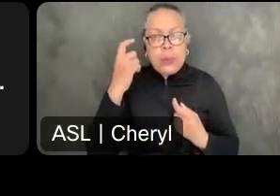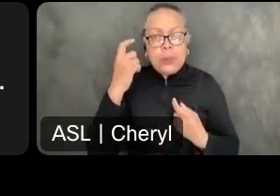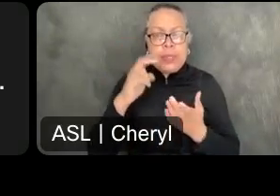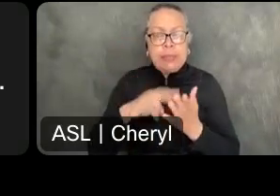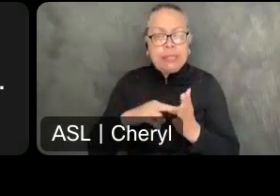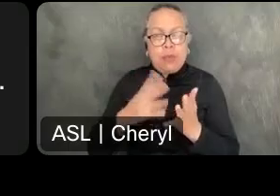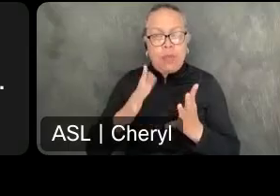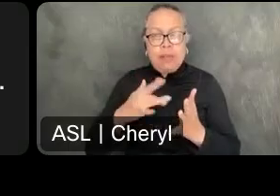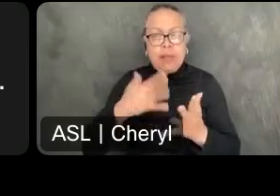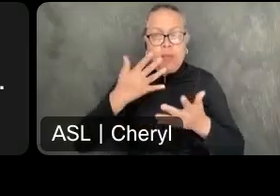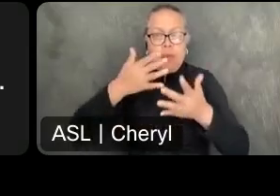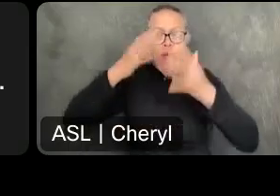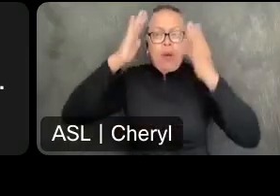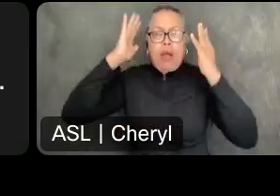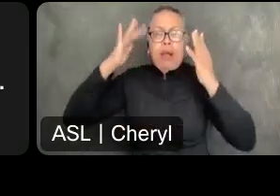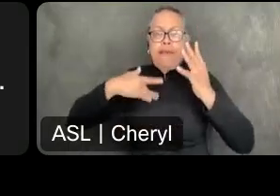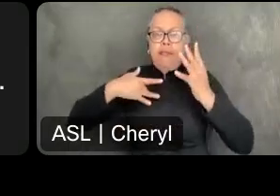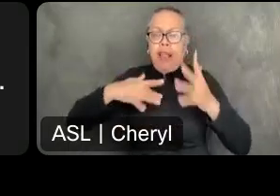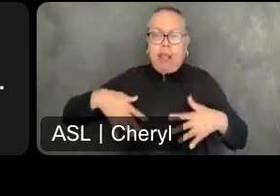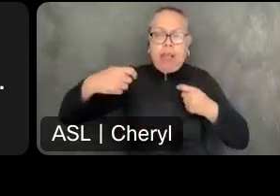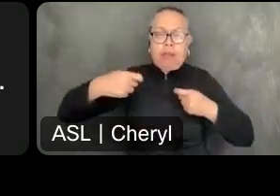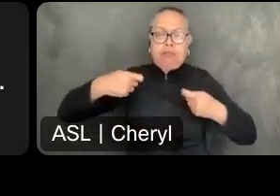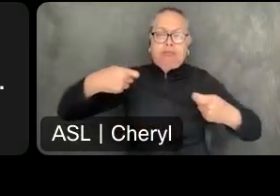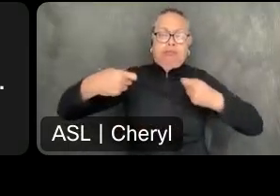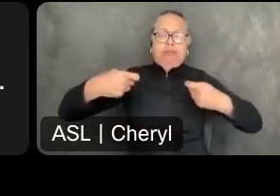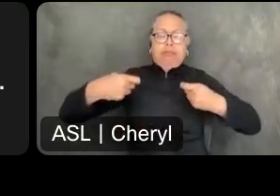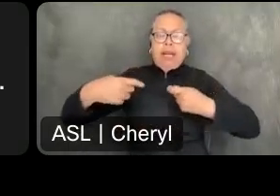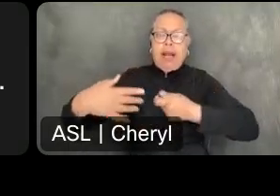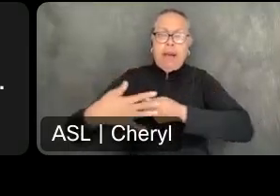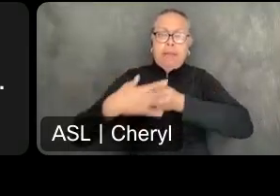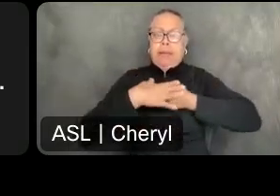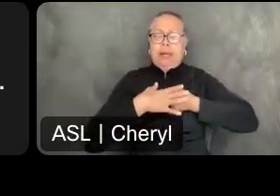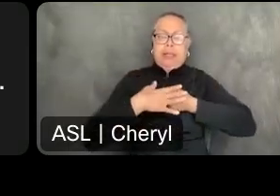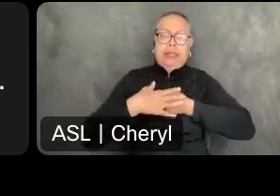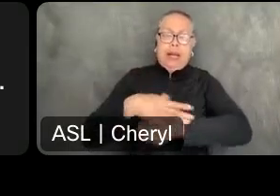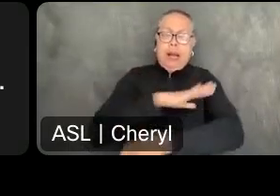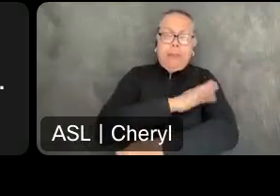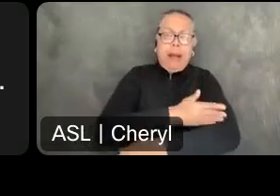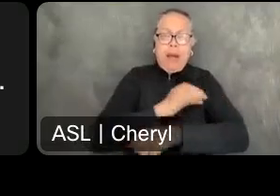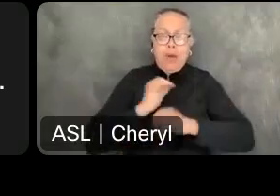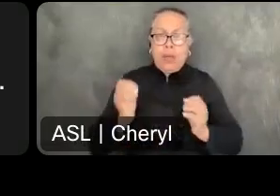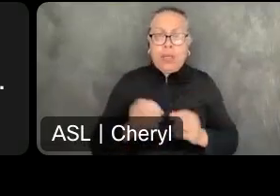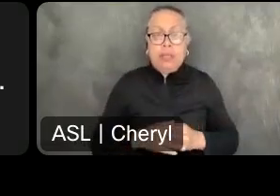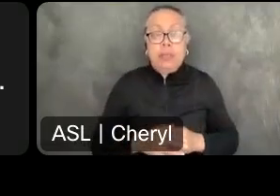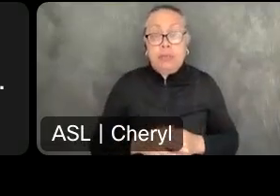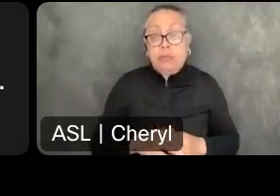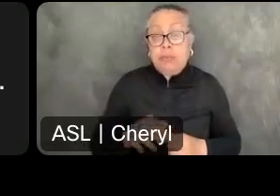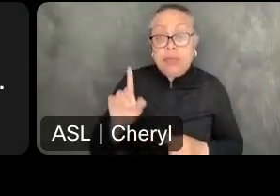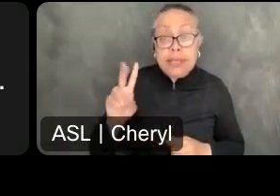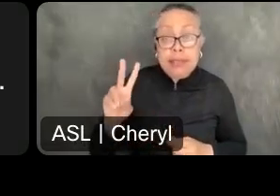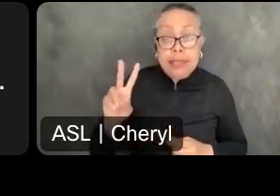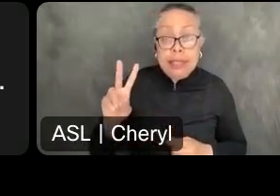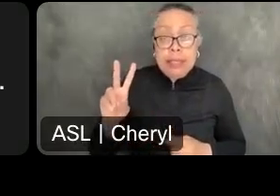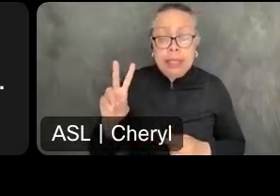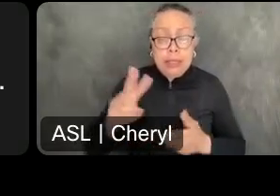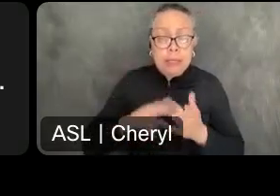and overpowered. And the experience of domestic violence is one where someone or more than one